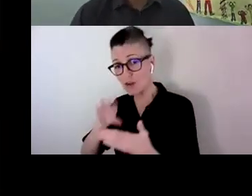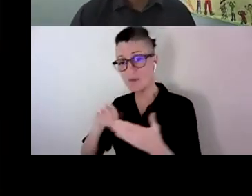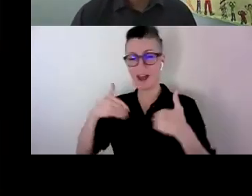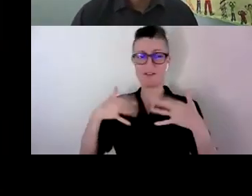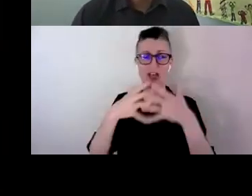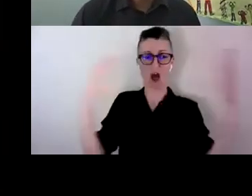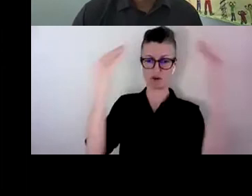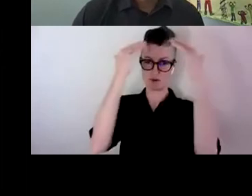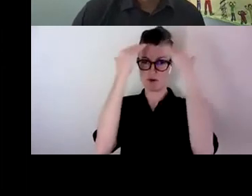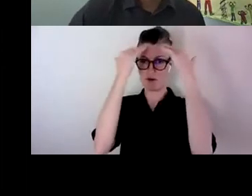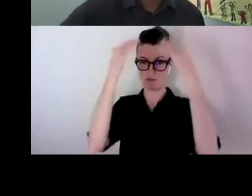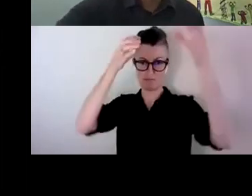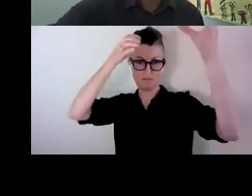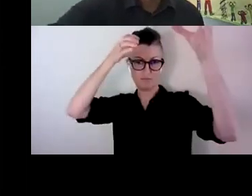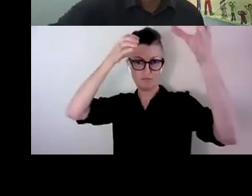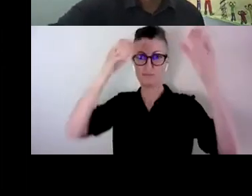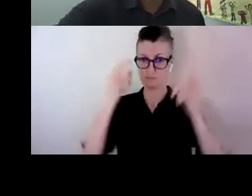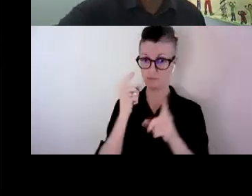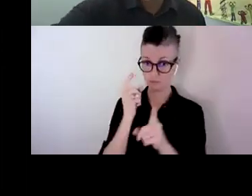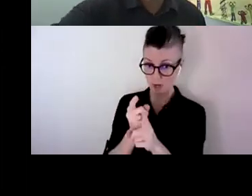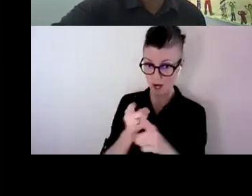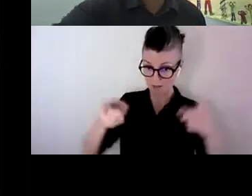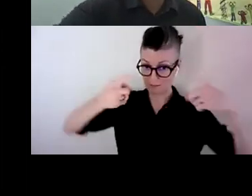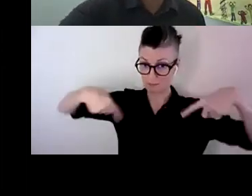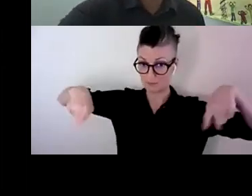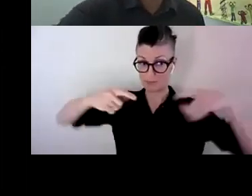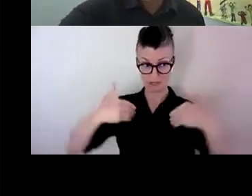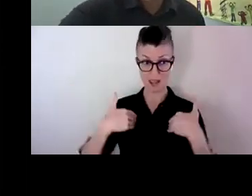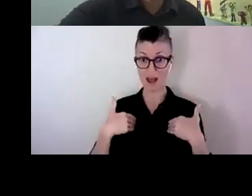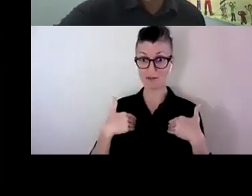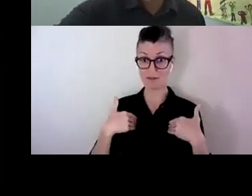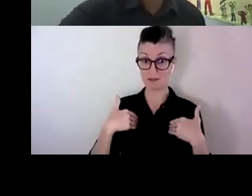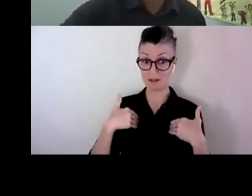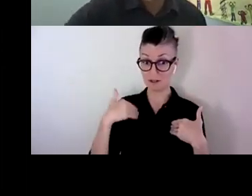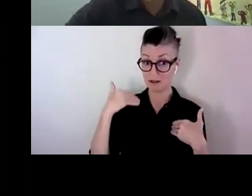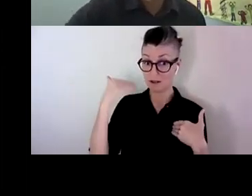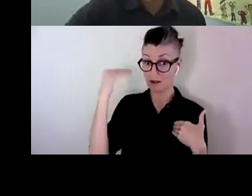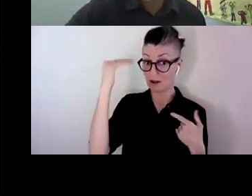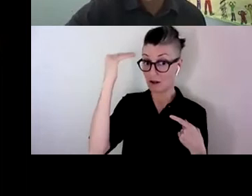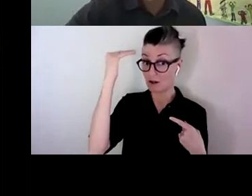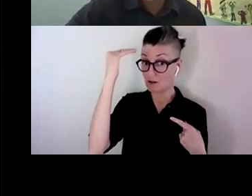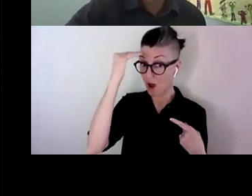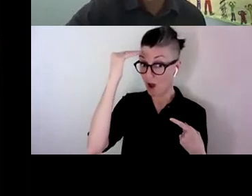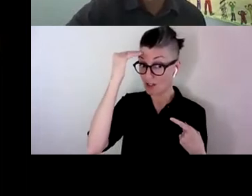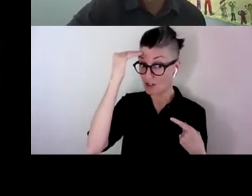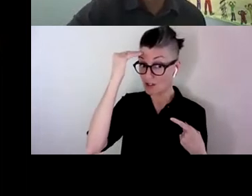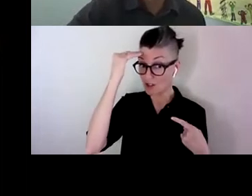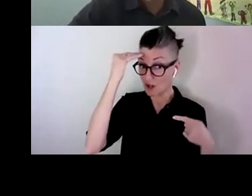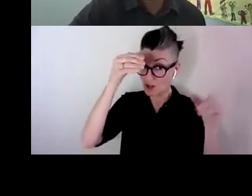already. But nevertheless, knowledge doesn't necessarily correlate with action.